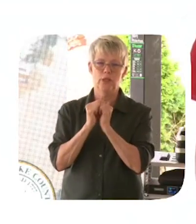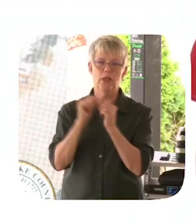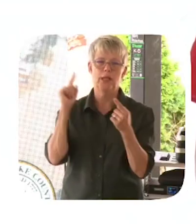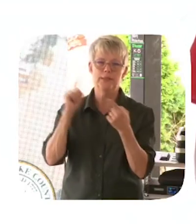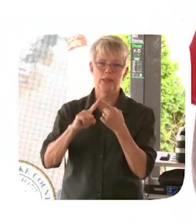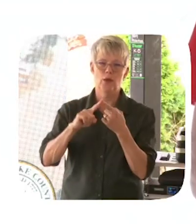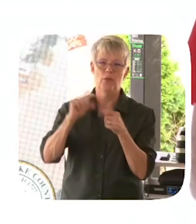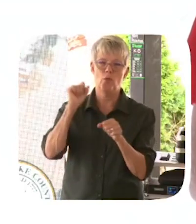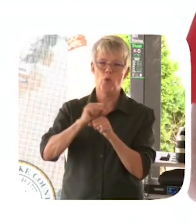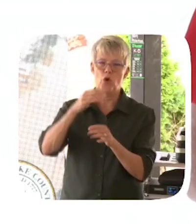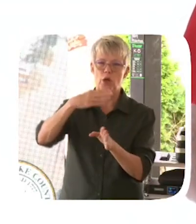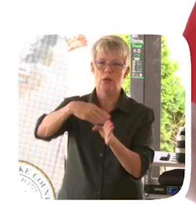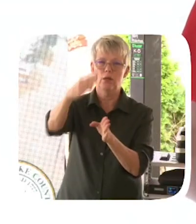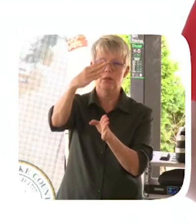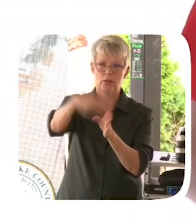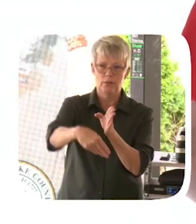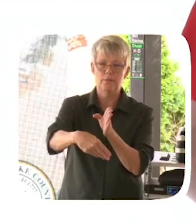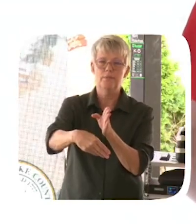complete.